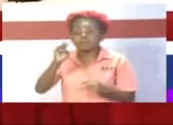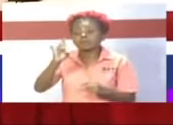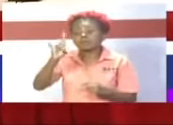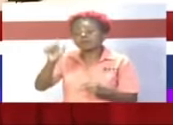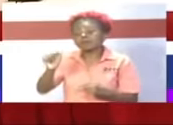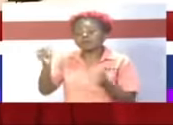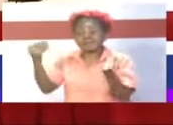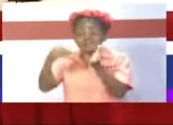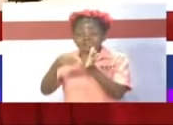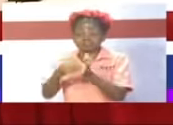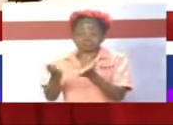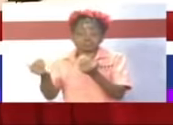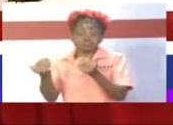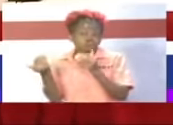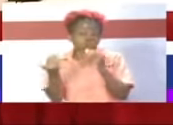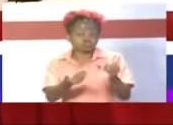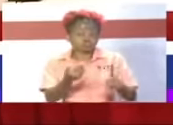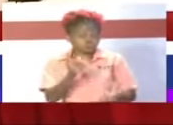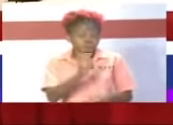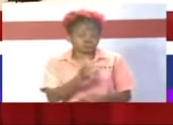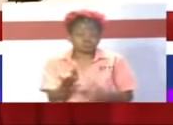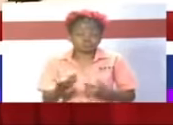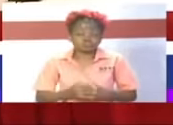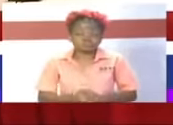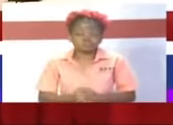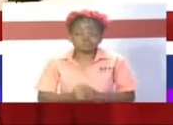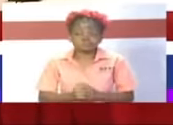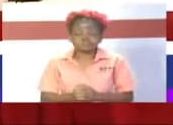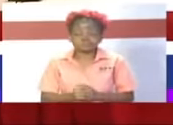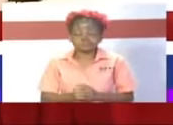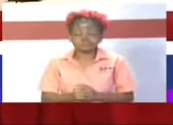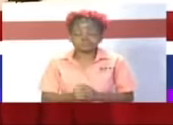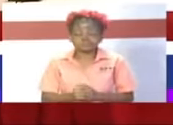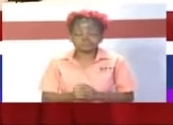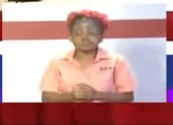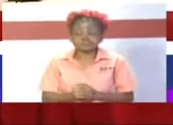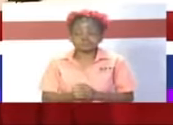Guardian Media Limited, for your follow-up question.